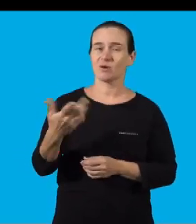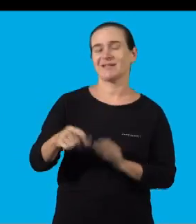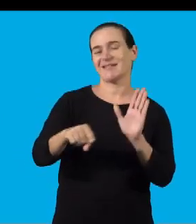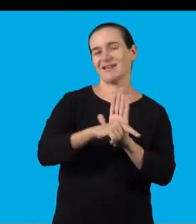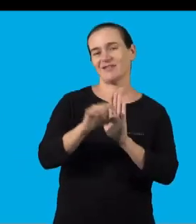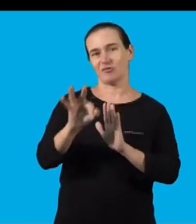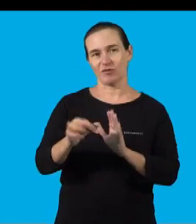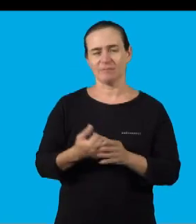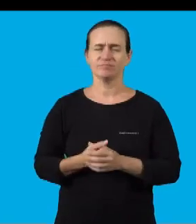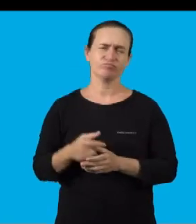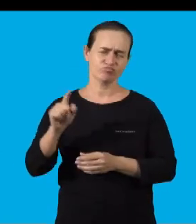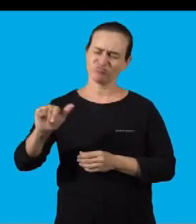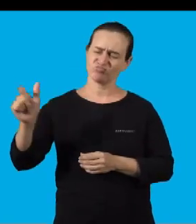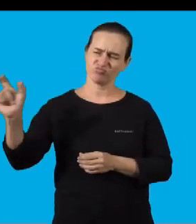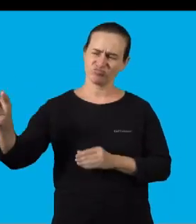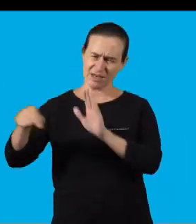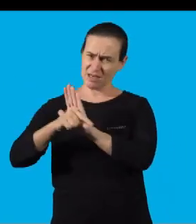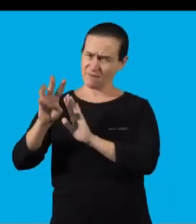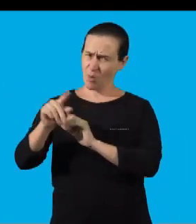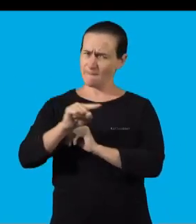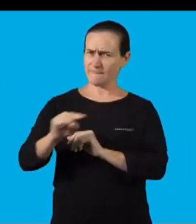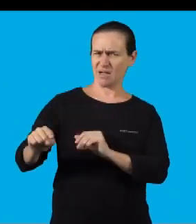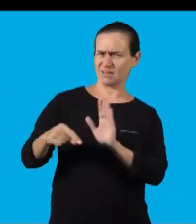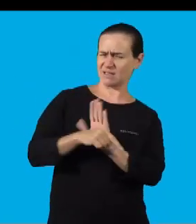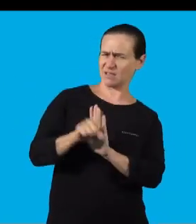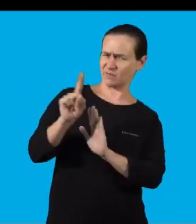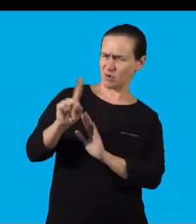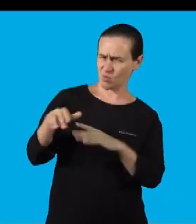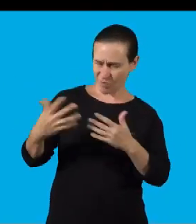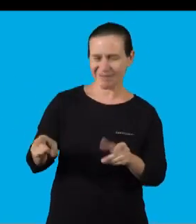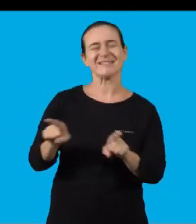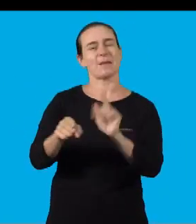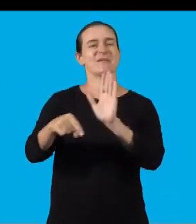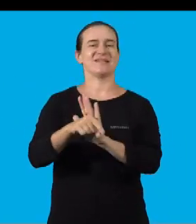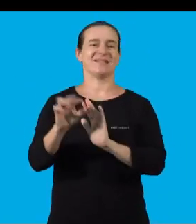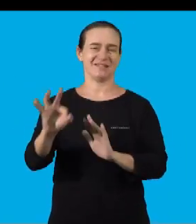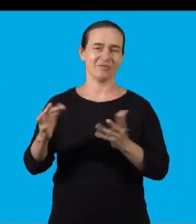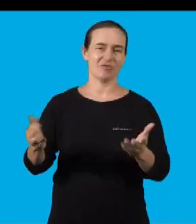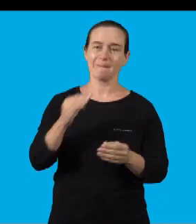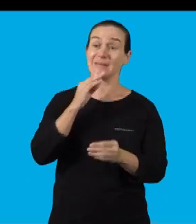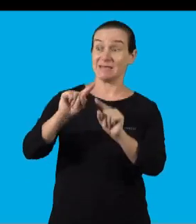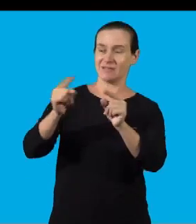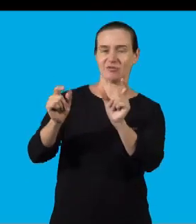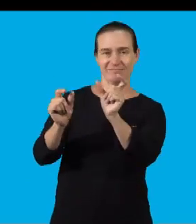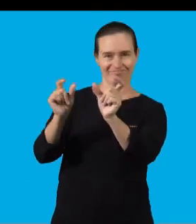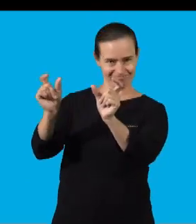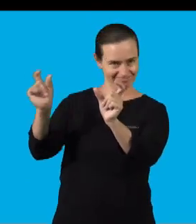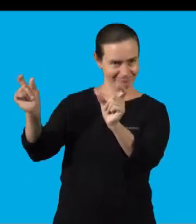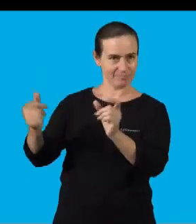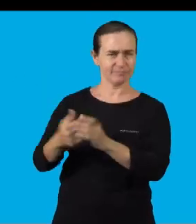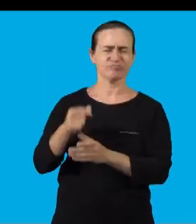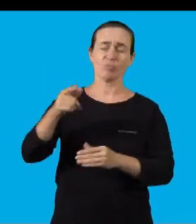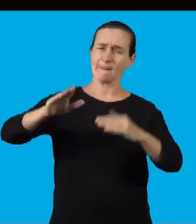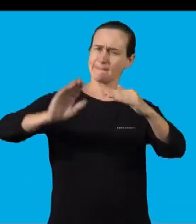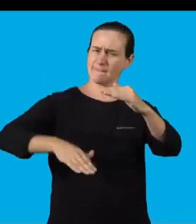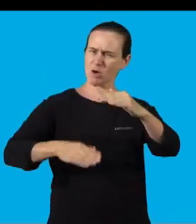a -3. And when we say -4 minus a -1, that also gives us a -3. What about